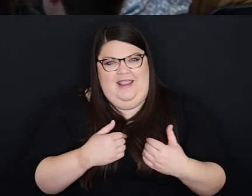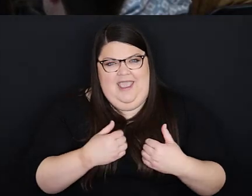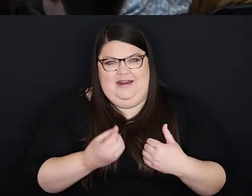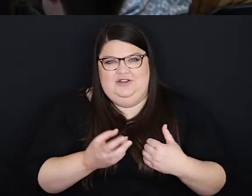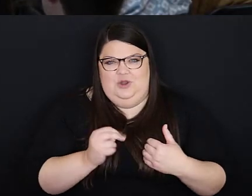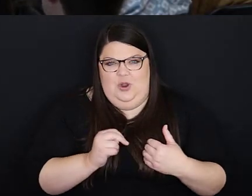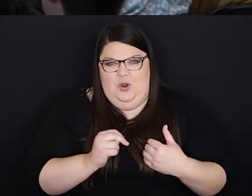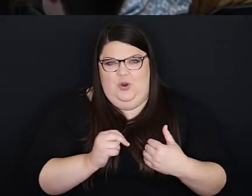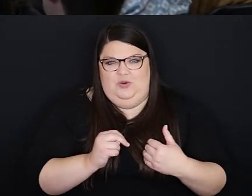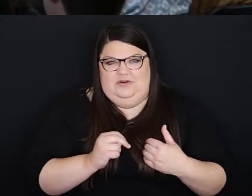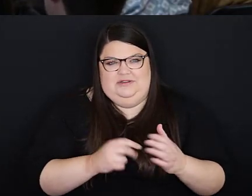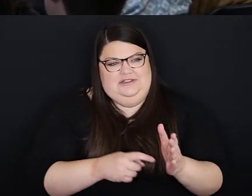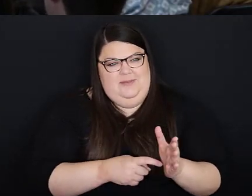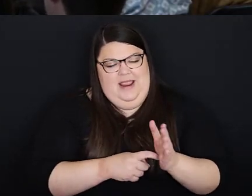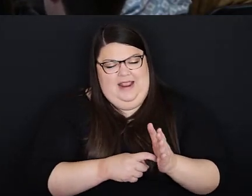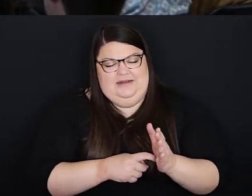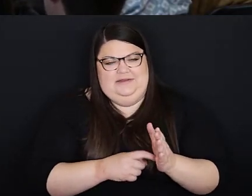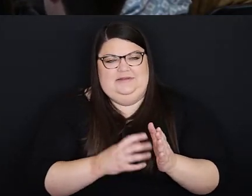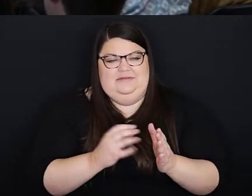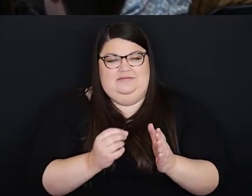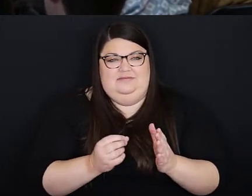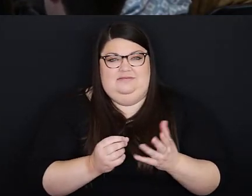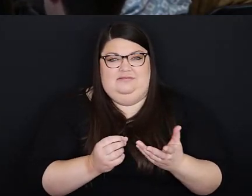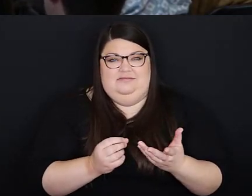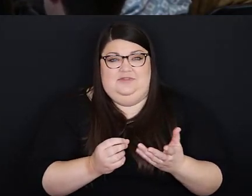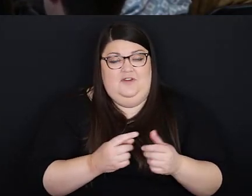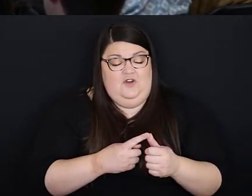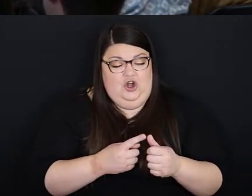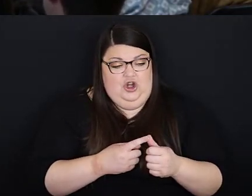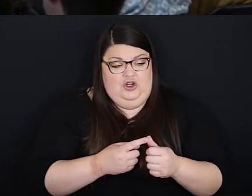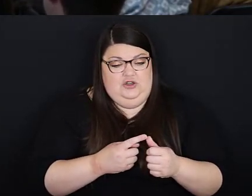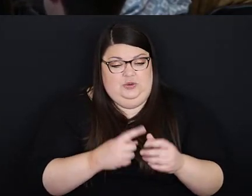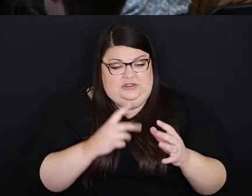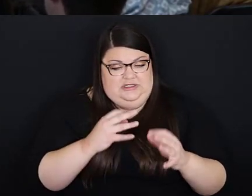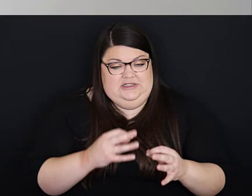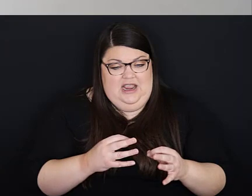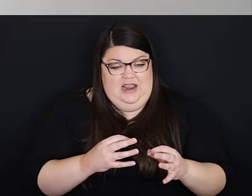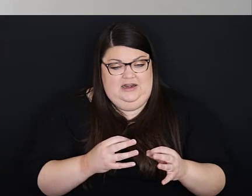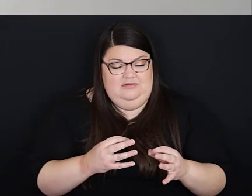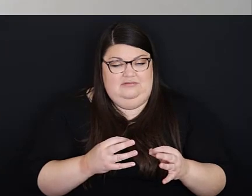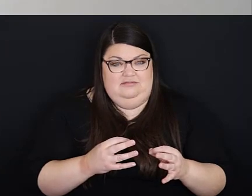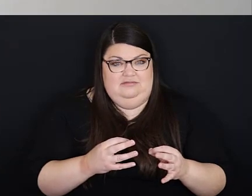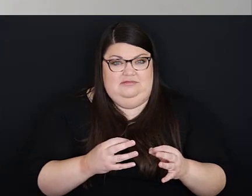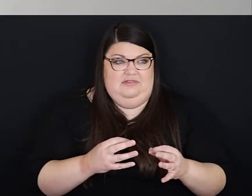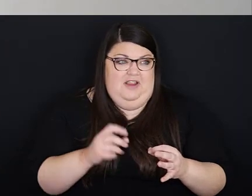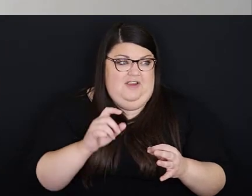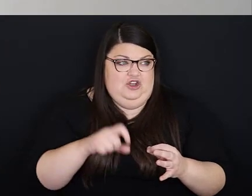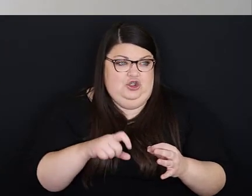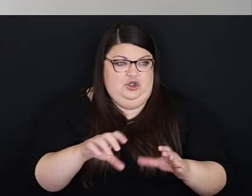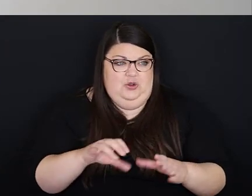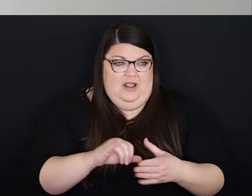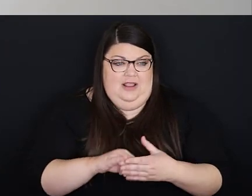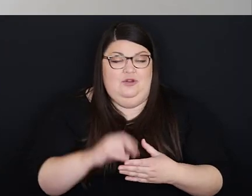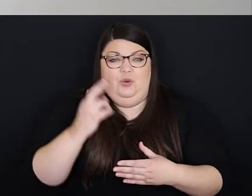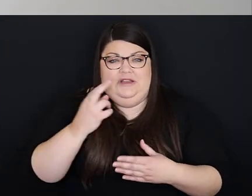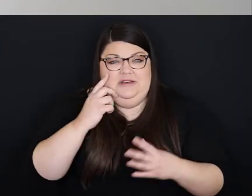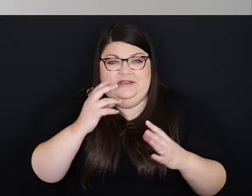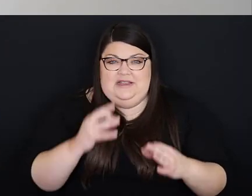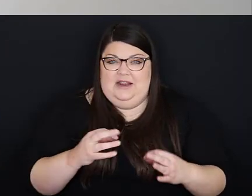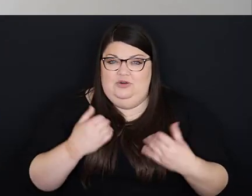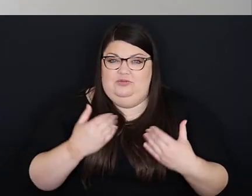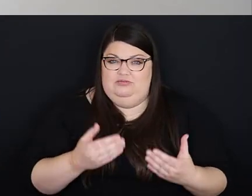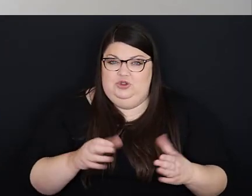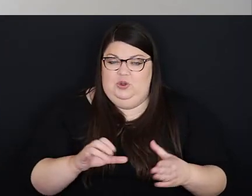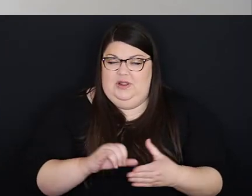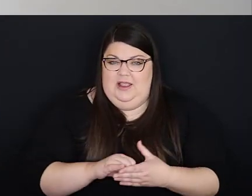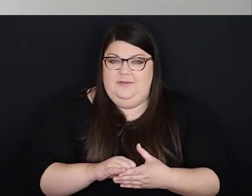it had its own demands. In other words, first was to decide whether to do it or not. Well, the reason I